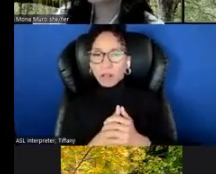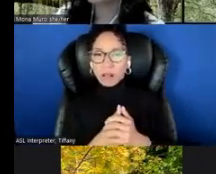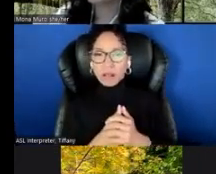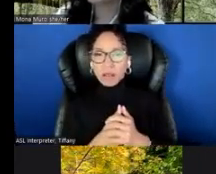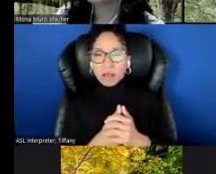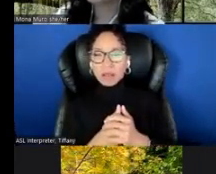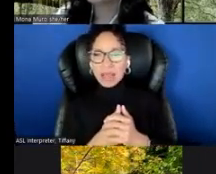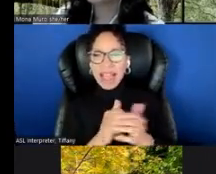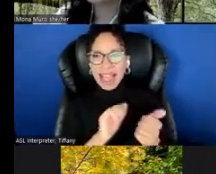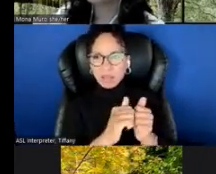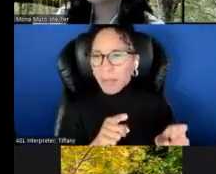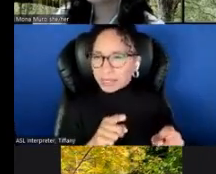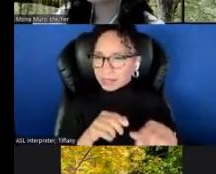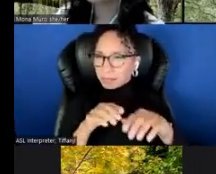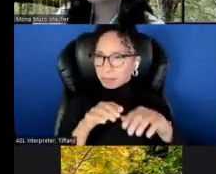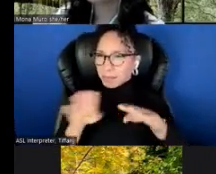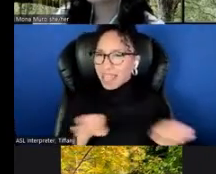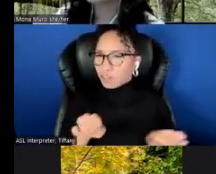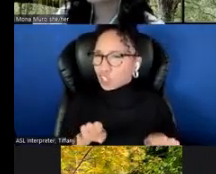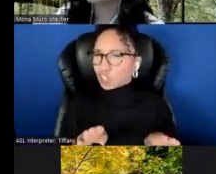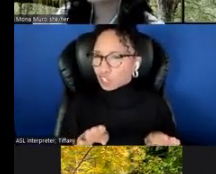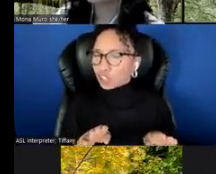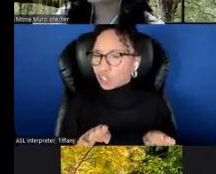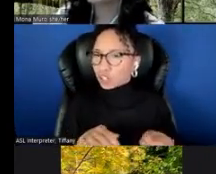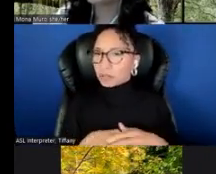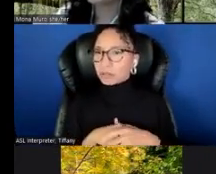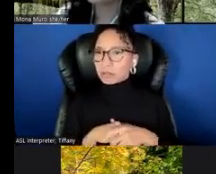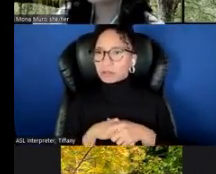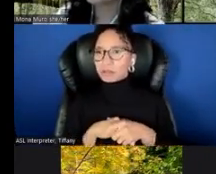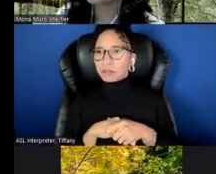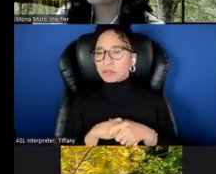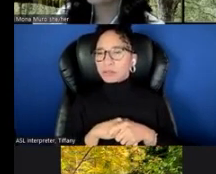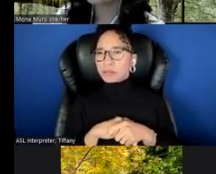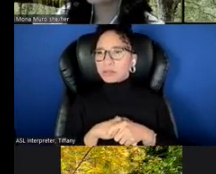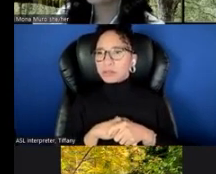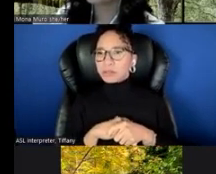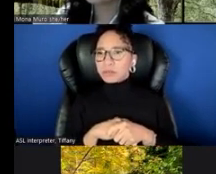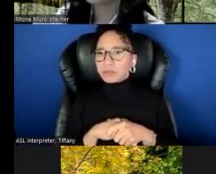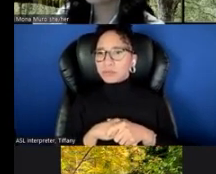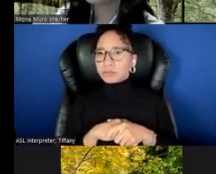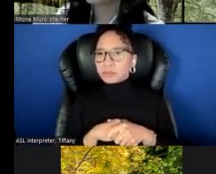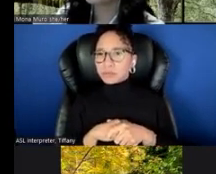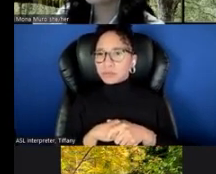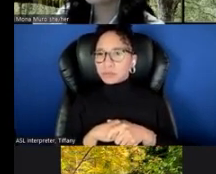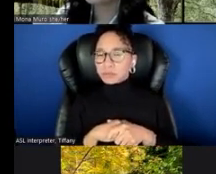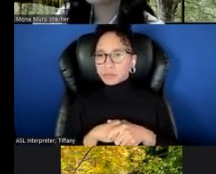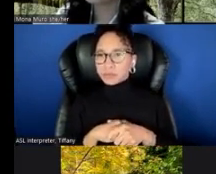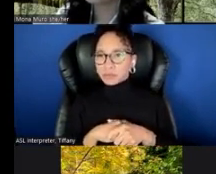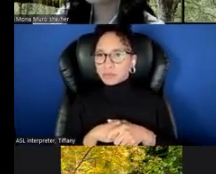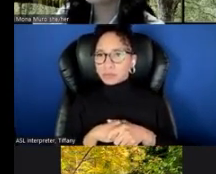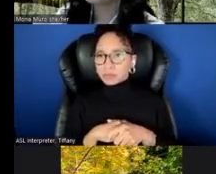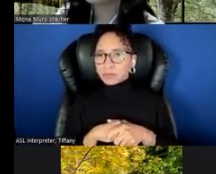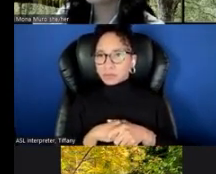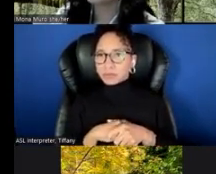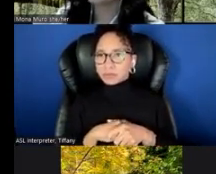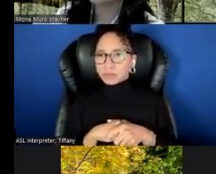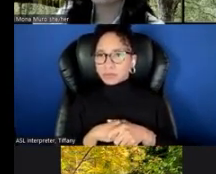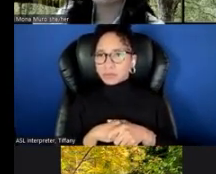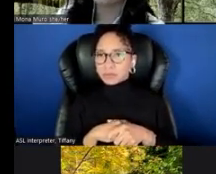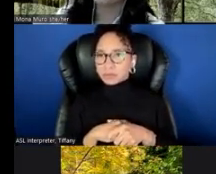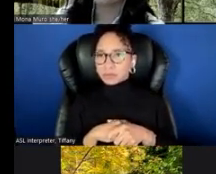way. I would say it's not possible to fight violence, to address the issues of violence